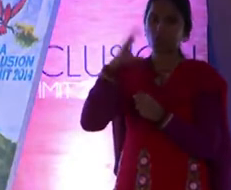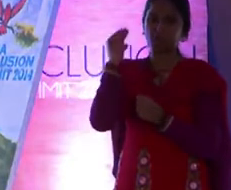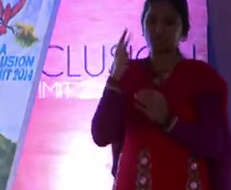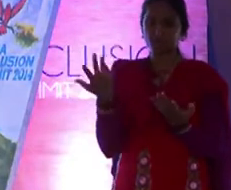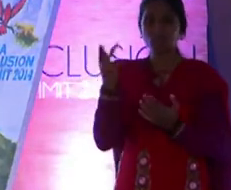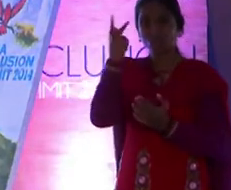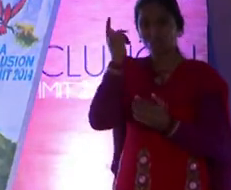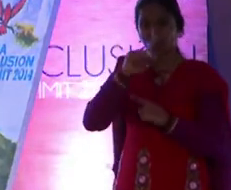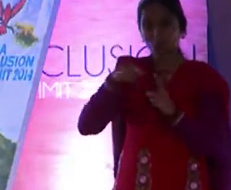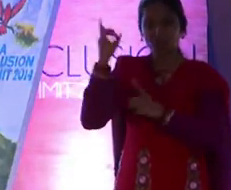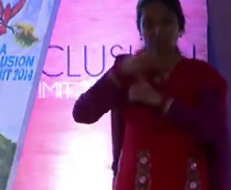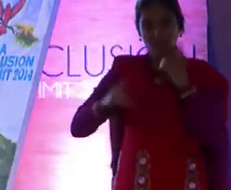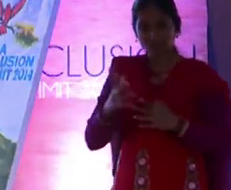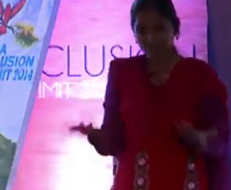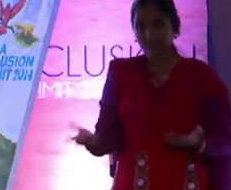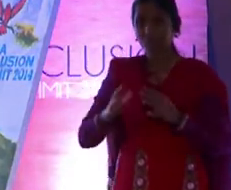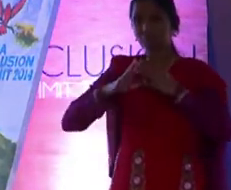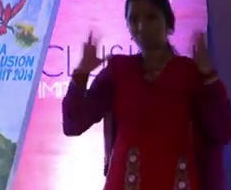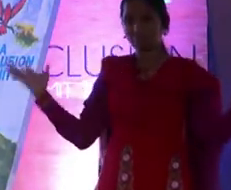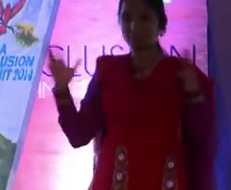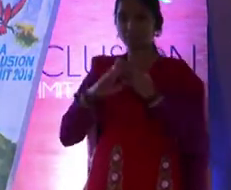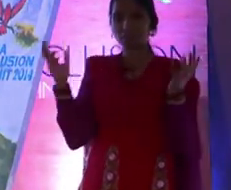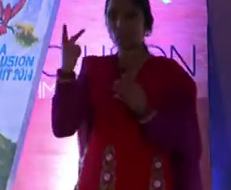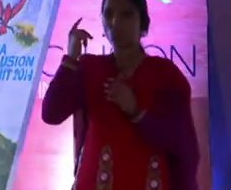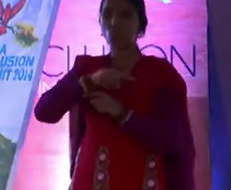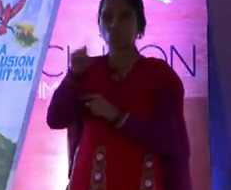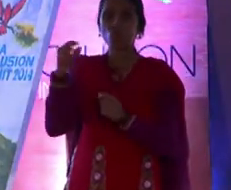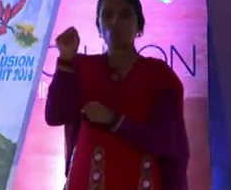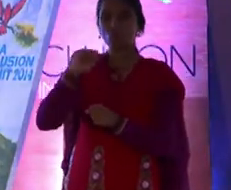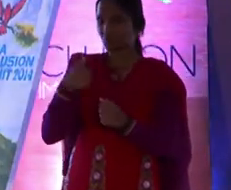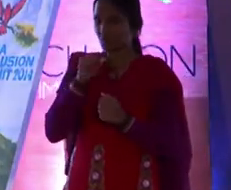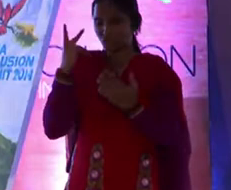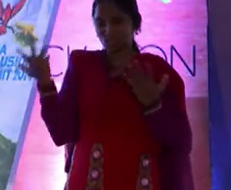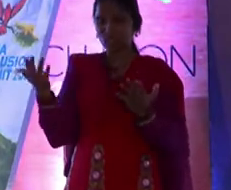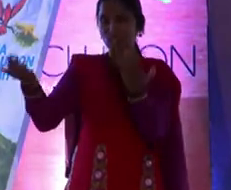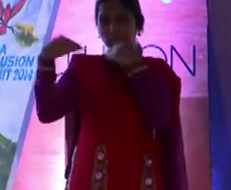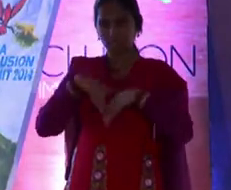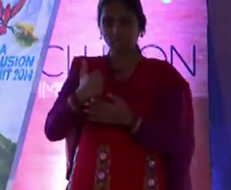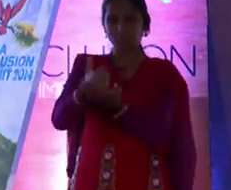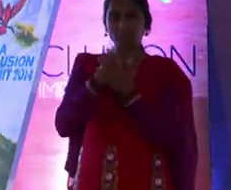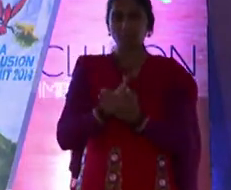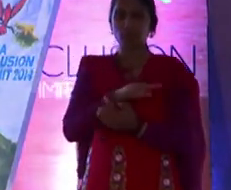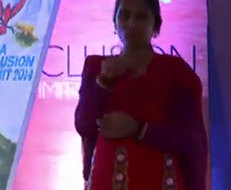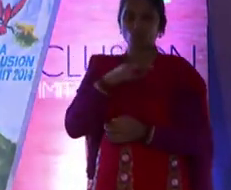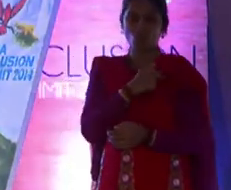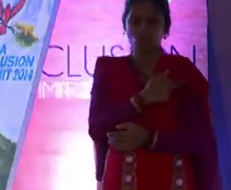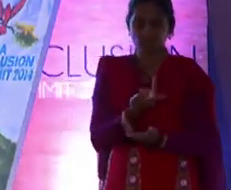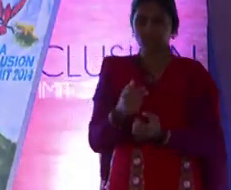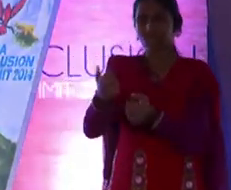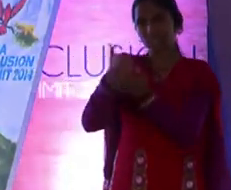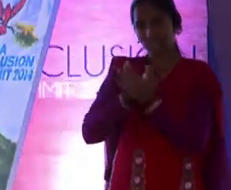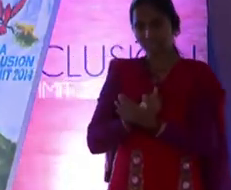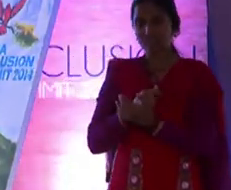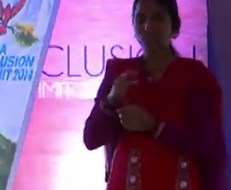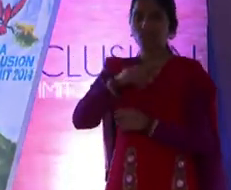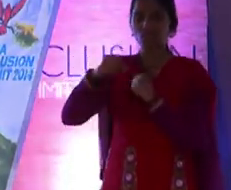of it is advocacy driven, lot of it is driven through the support from the voluntary sector. It is you who can provide us all the